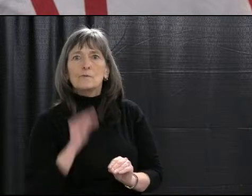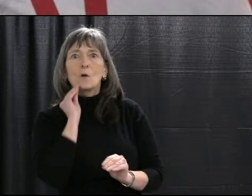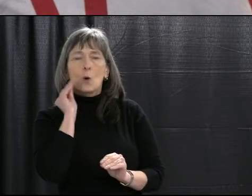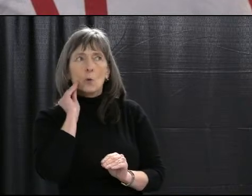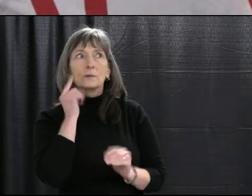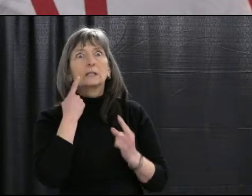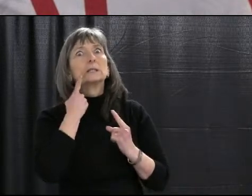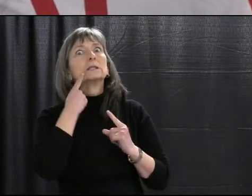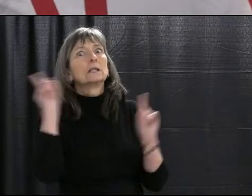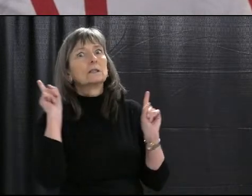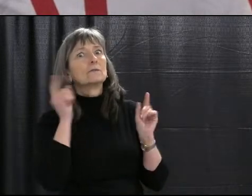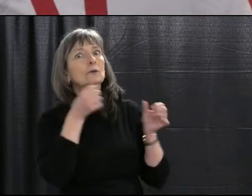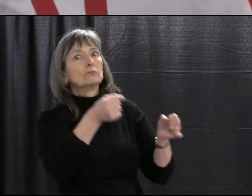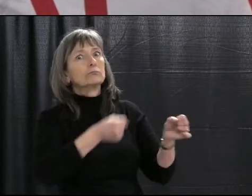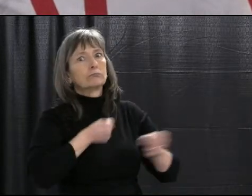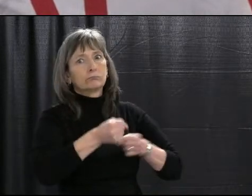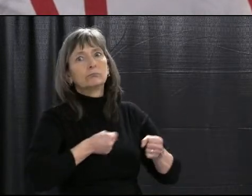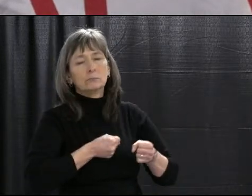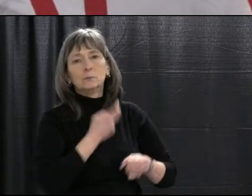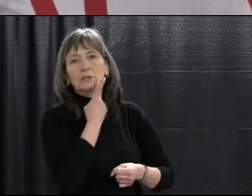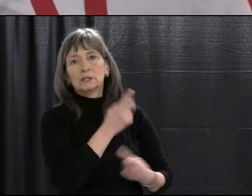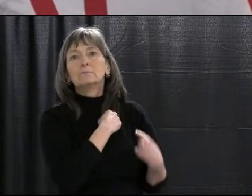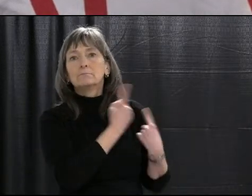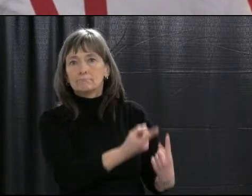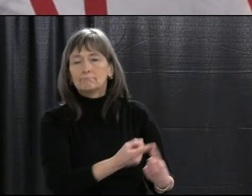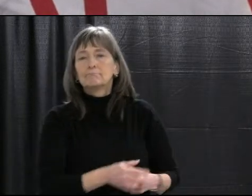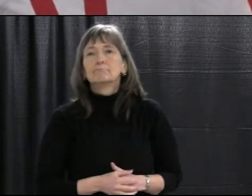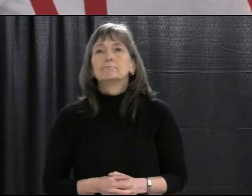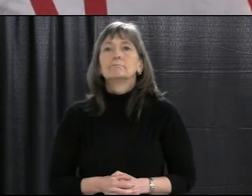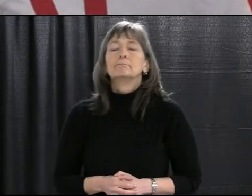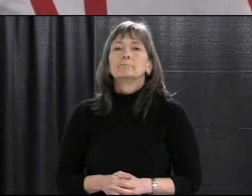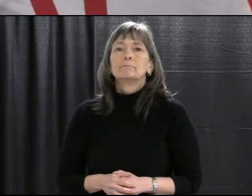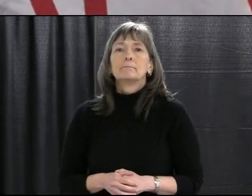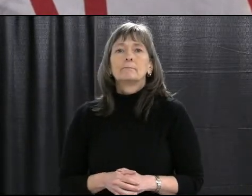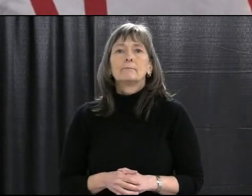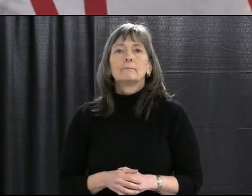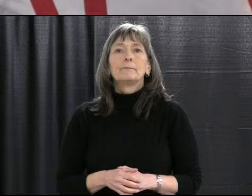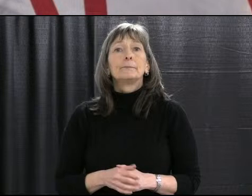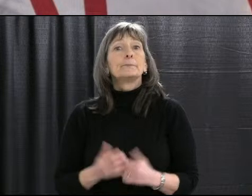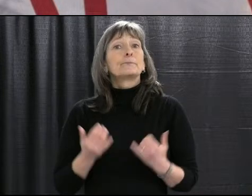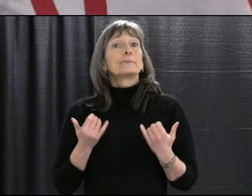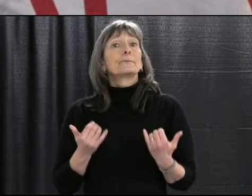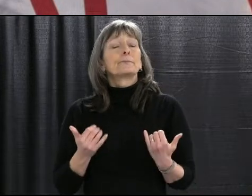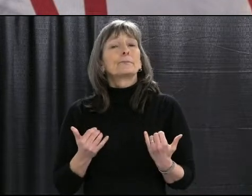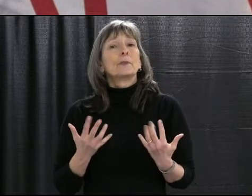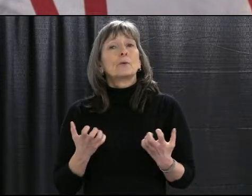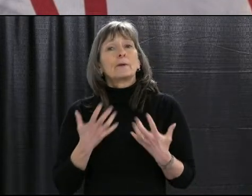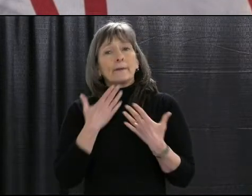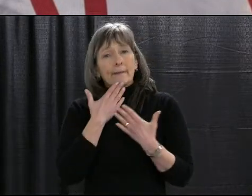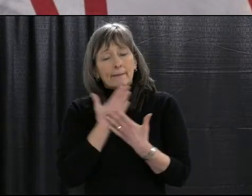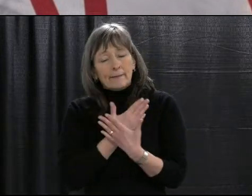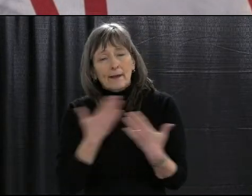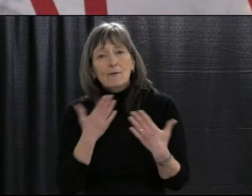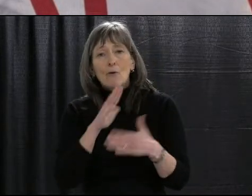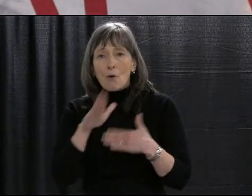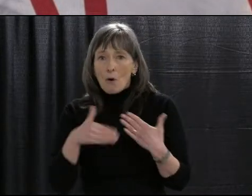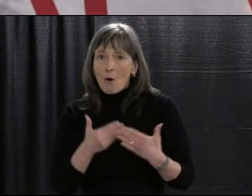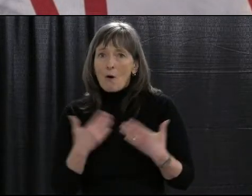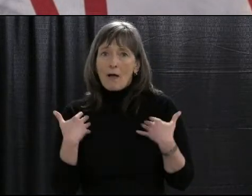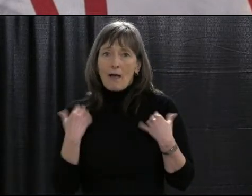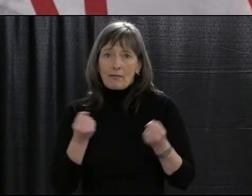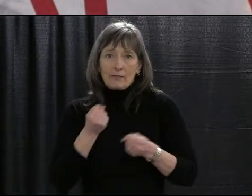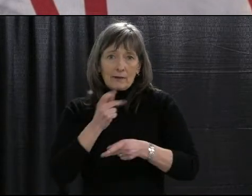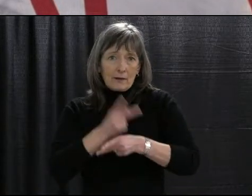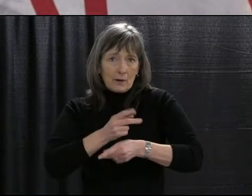successful recruitment initiative that we've seen in the province. So we'd like to thank all health professionals who